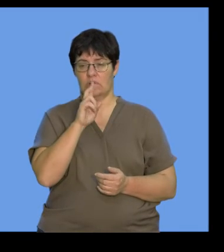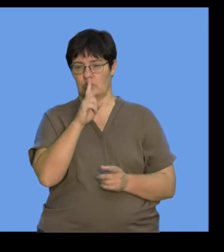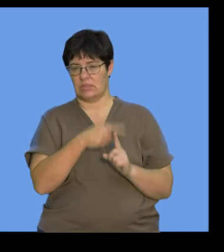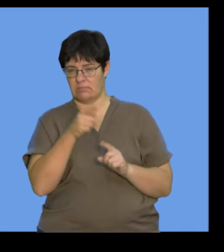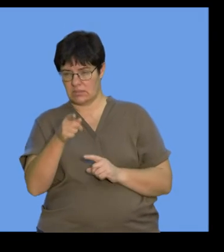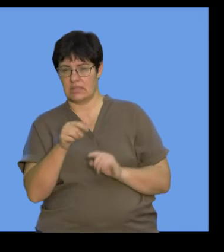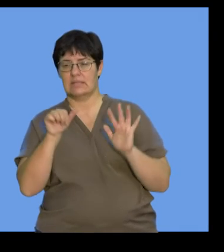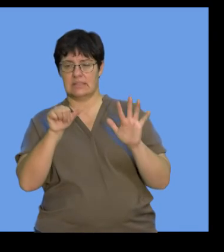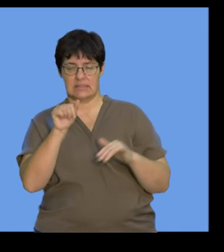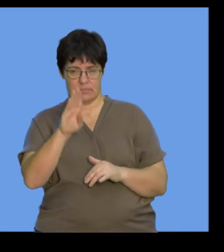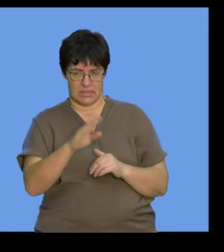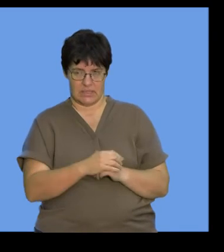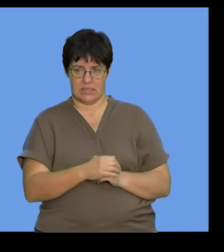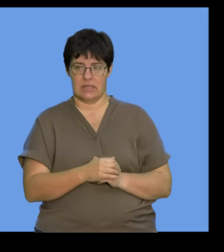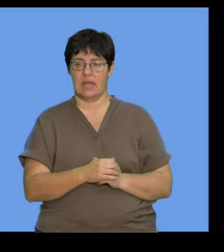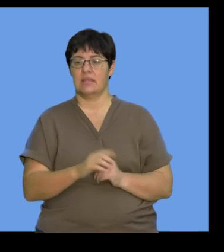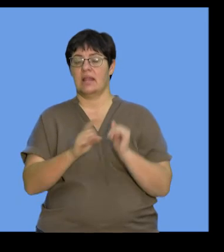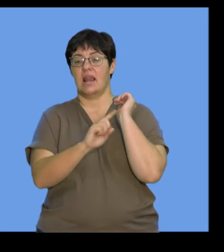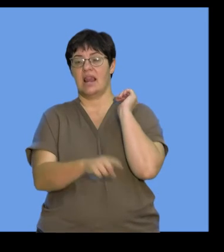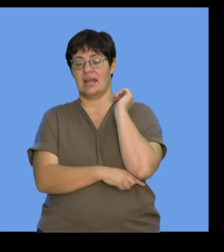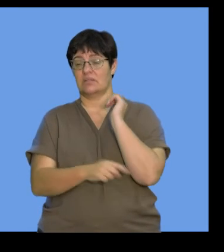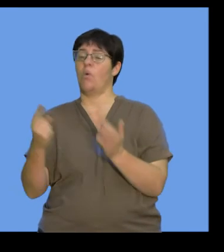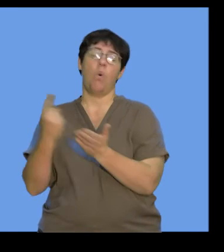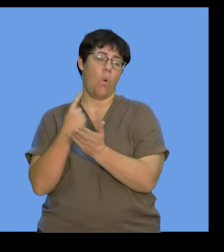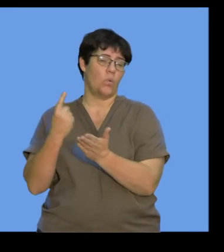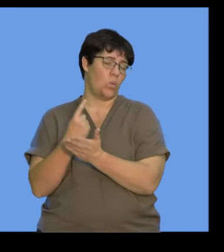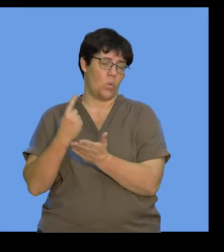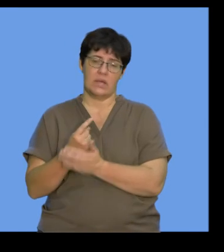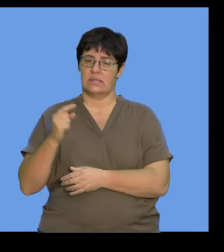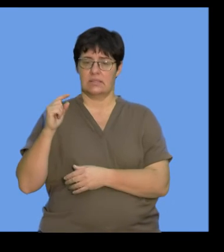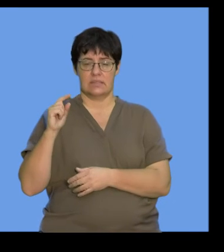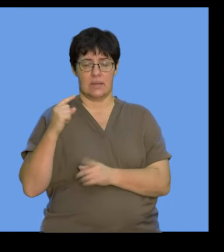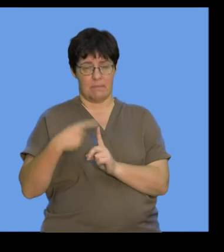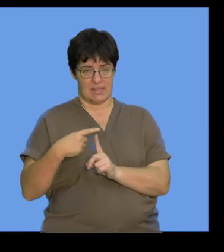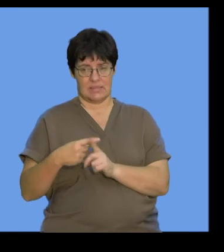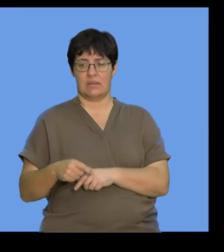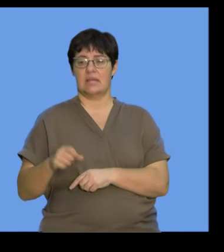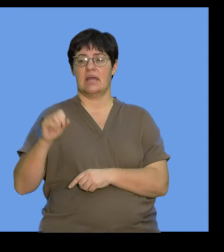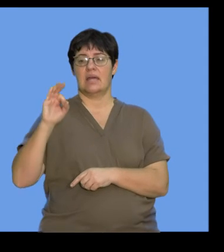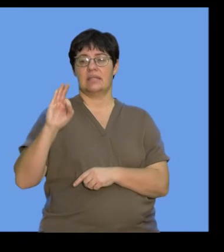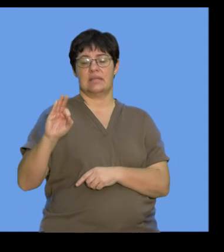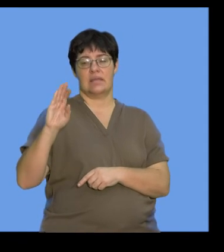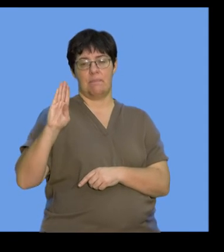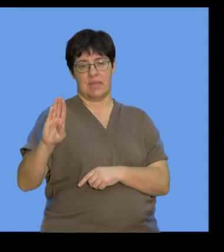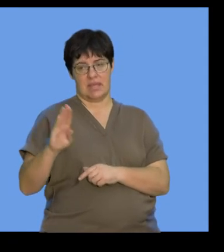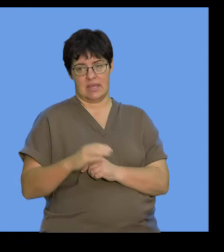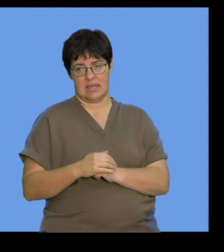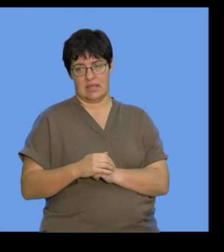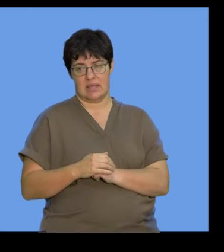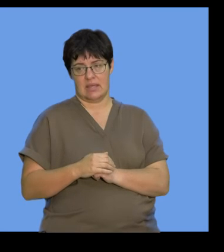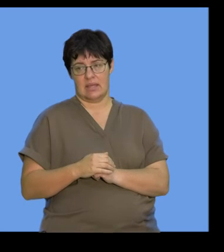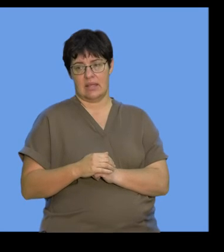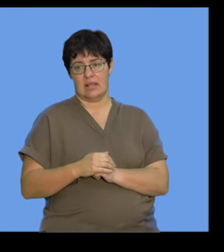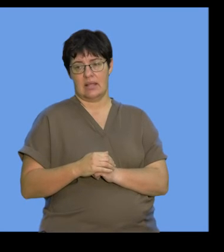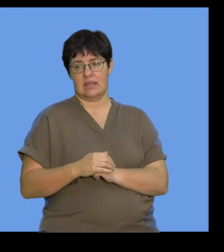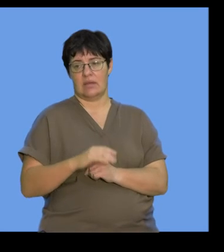that, that's 6b. And then the last one is always a plus, which is 3b.